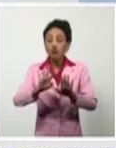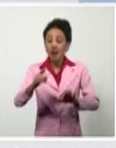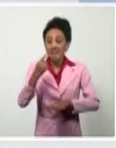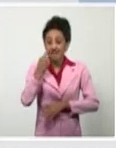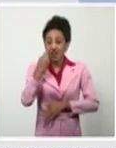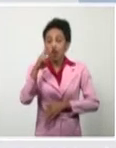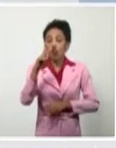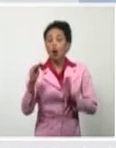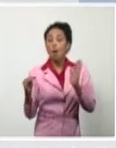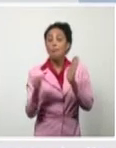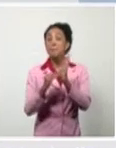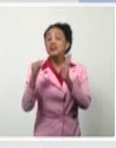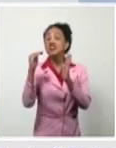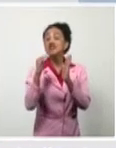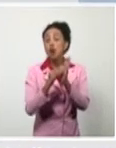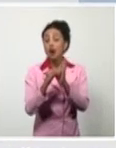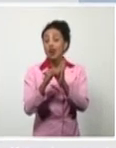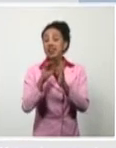accumulating